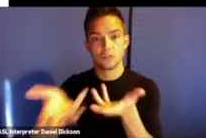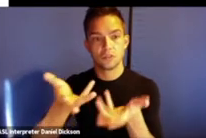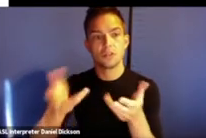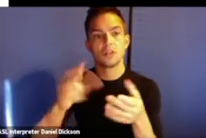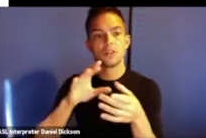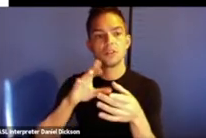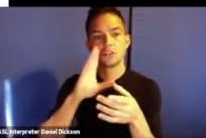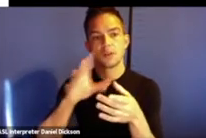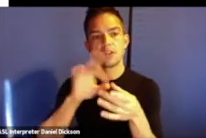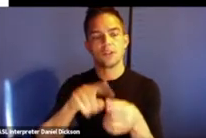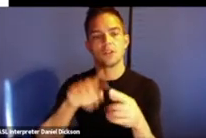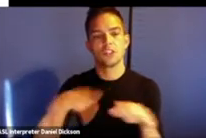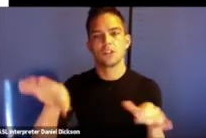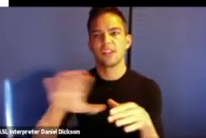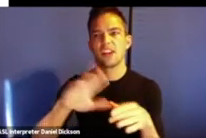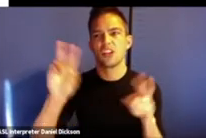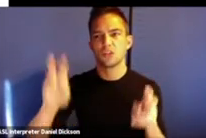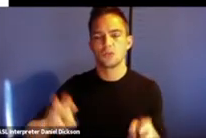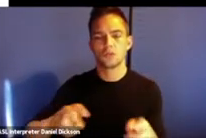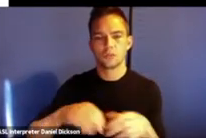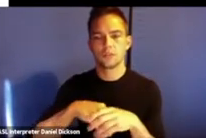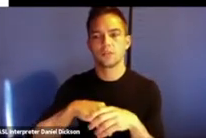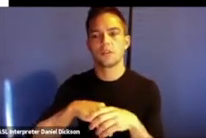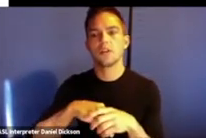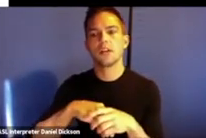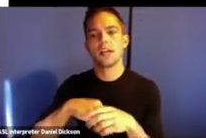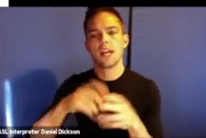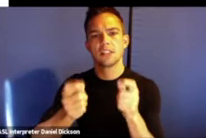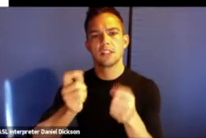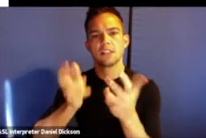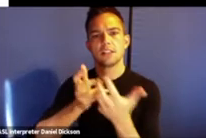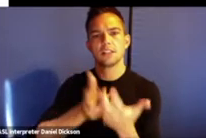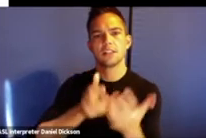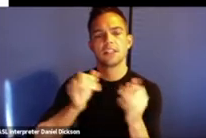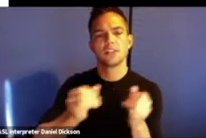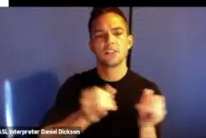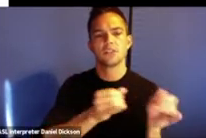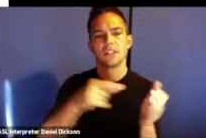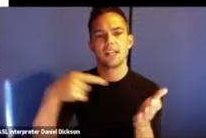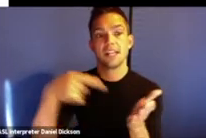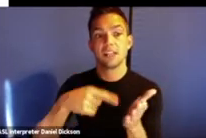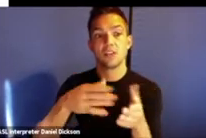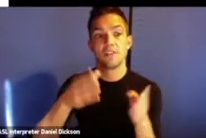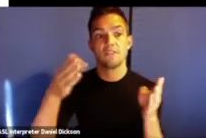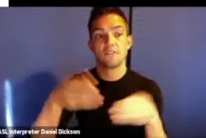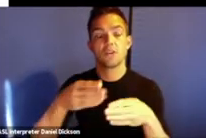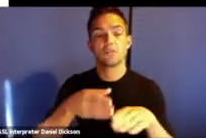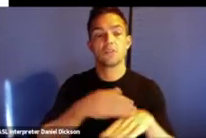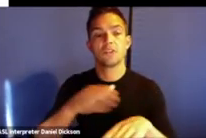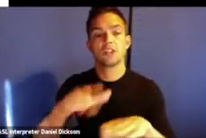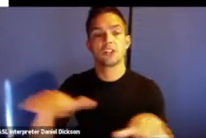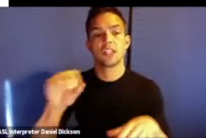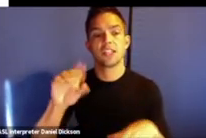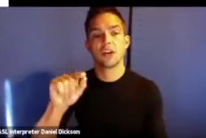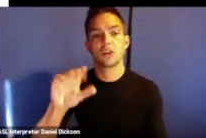that they have and their strengths, and it has to be individualized. And here the focus is really trying to improve child outcomes.